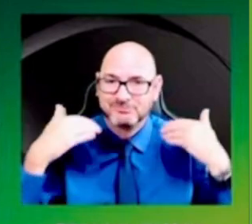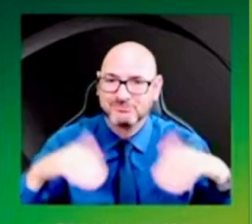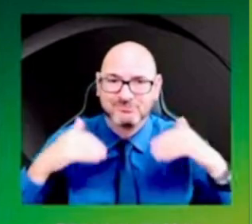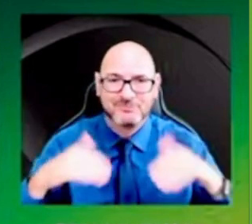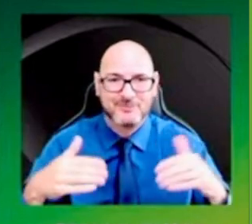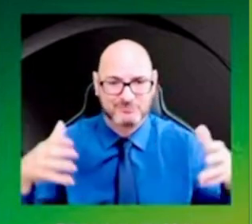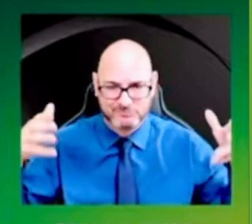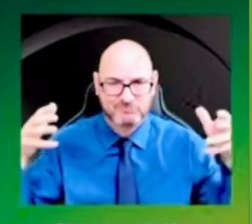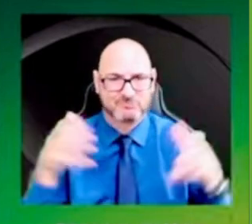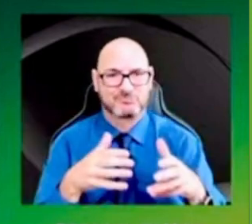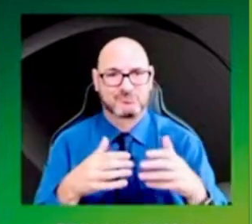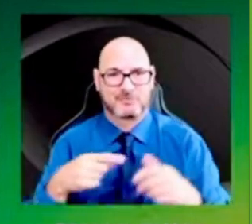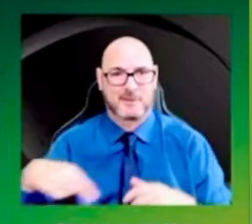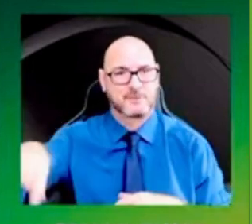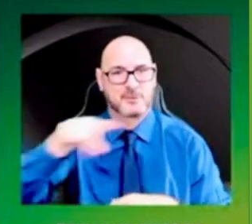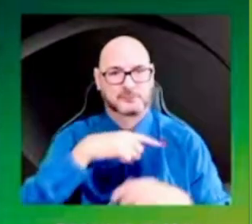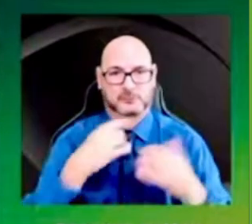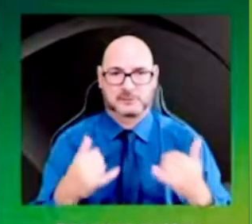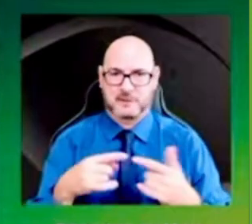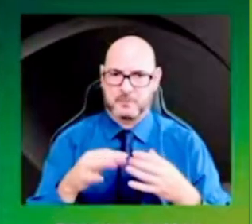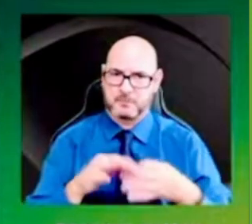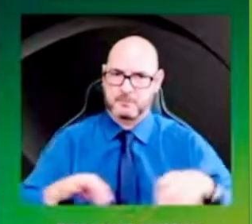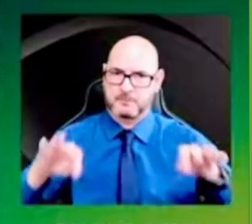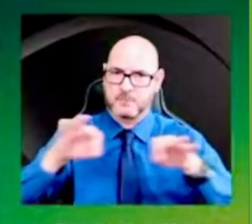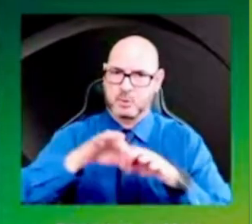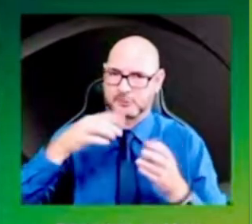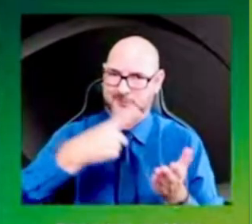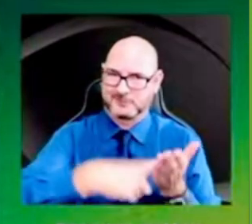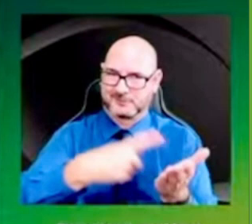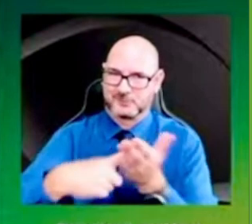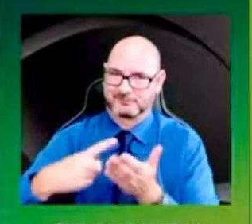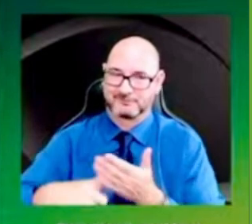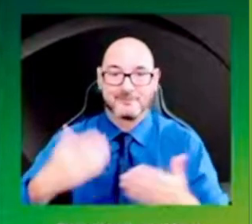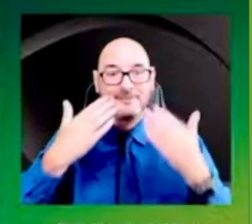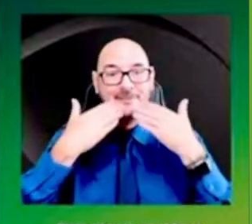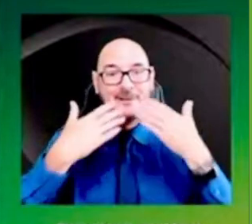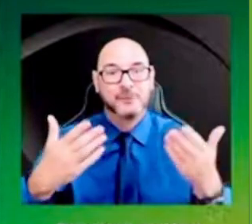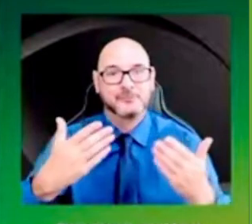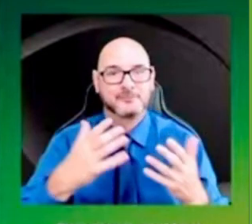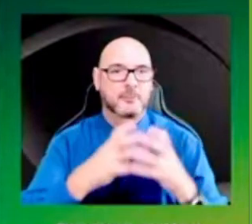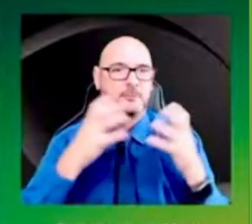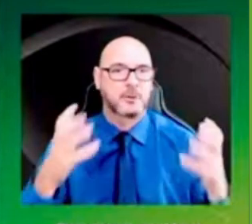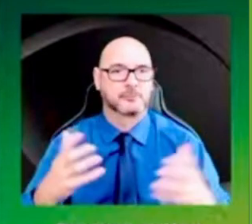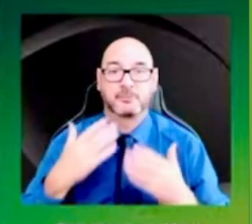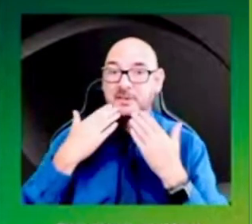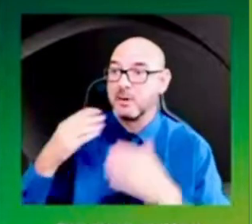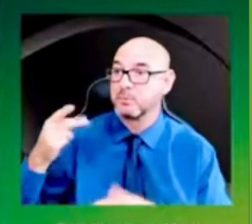discussion. Thank you all very much, and I thank the press, and we will now proceed with the rest of our meeting.